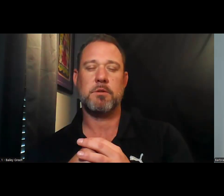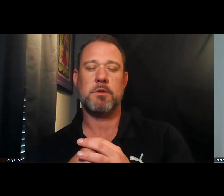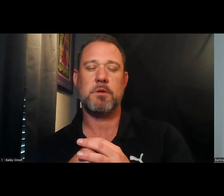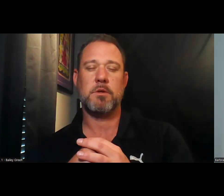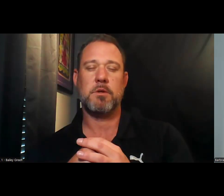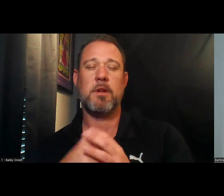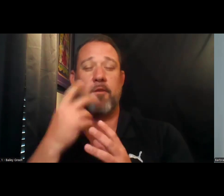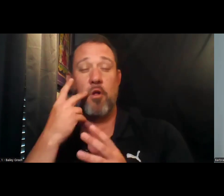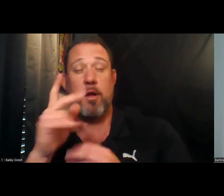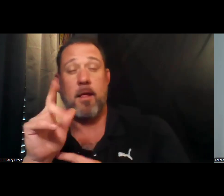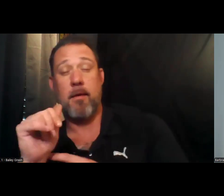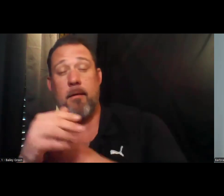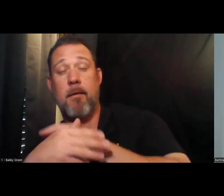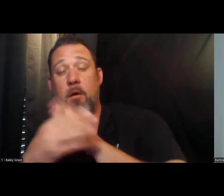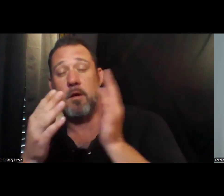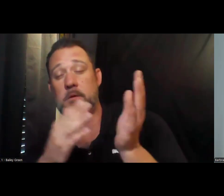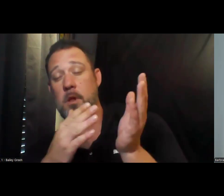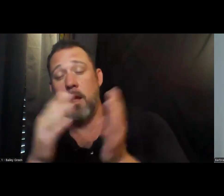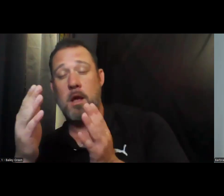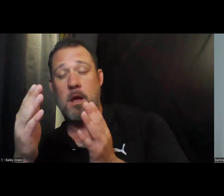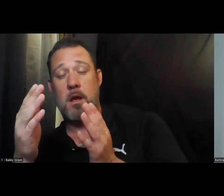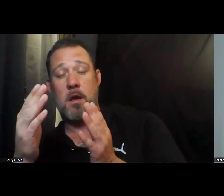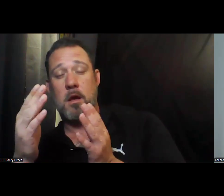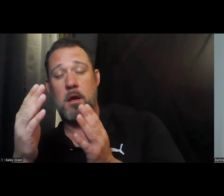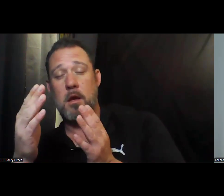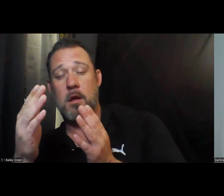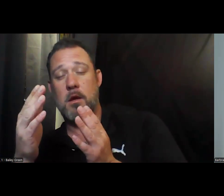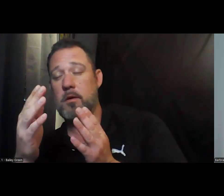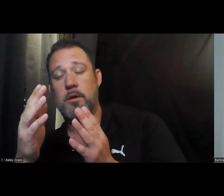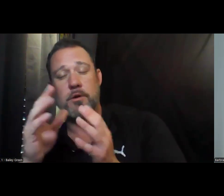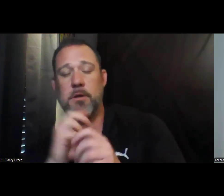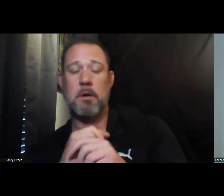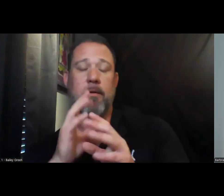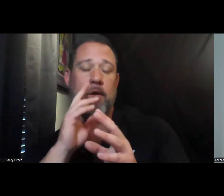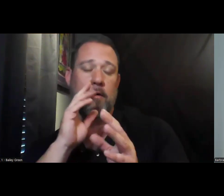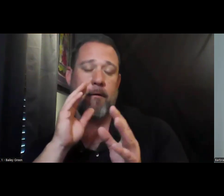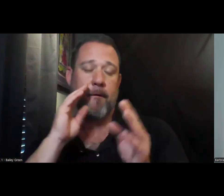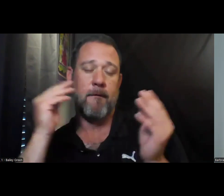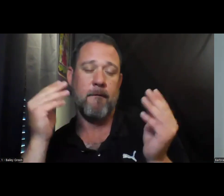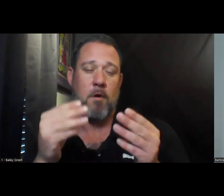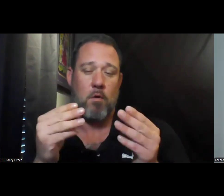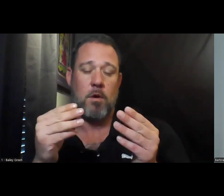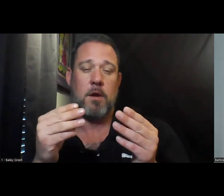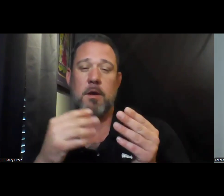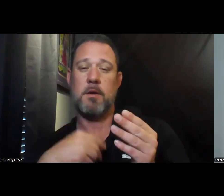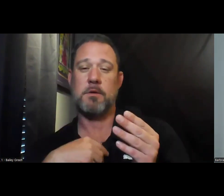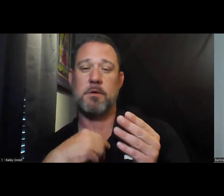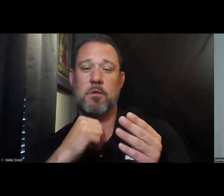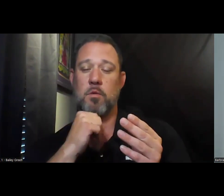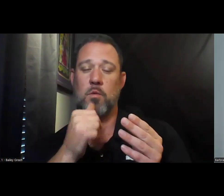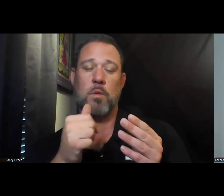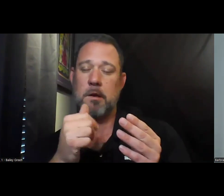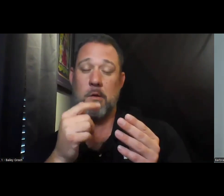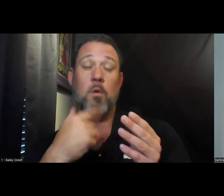County's plan, it's just there's such a clear focus on, and we certainly don't begrudge that we